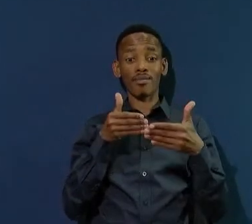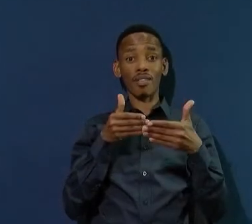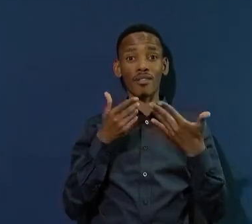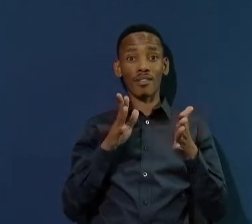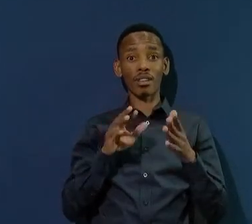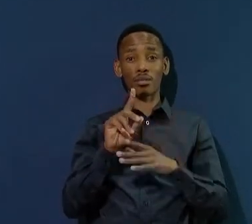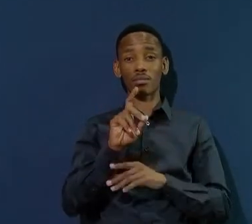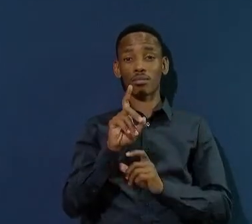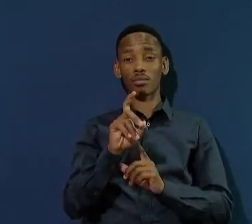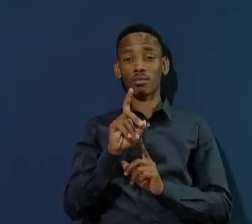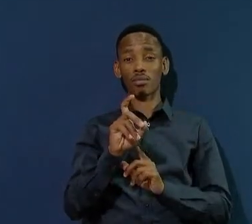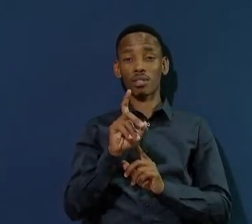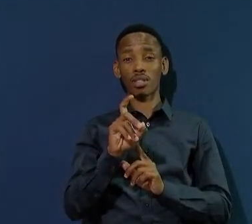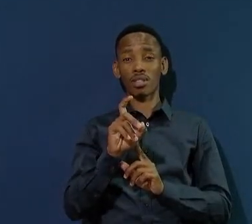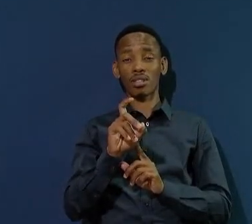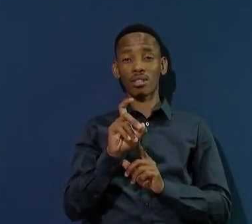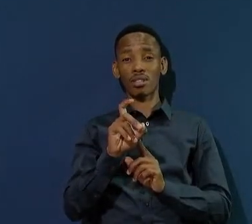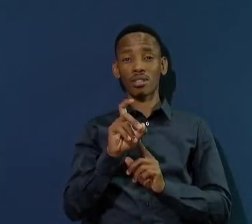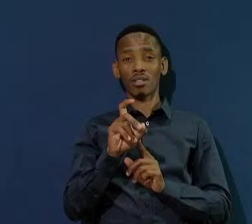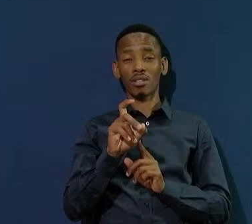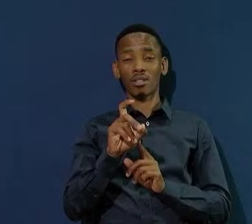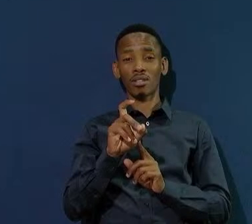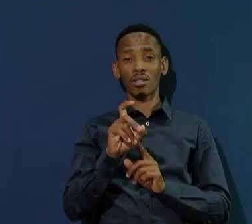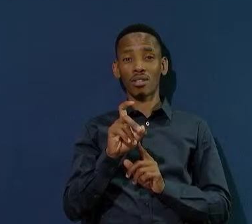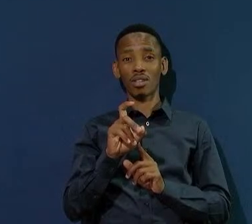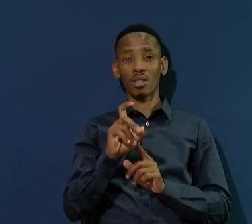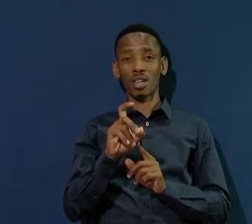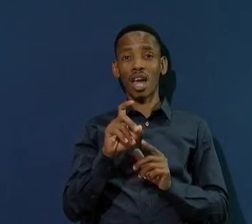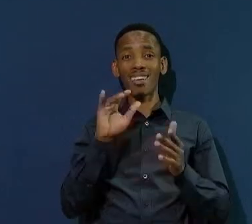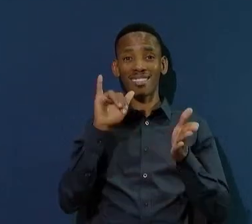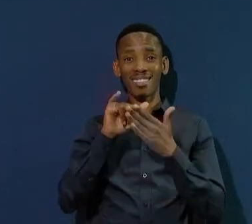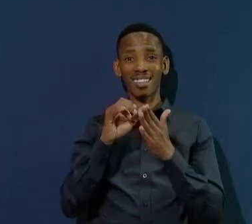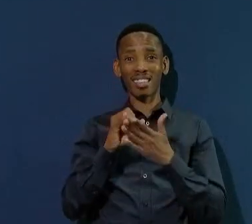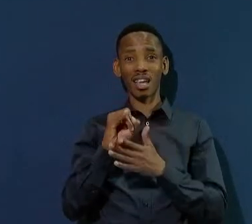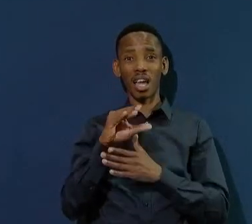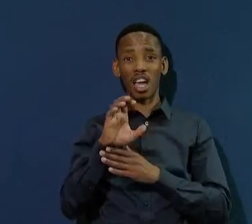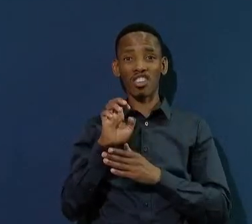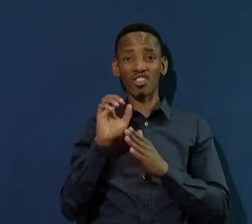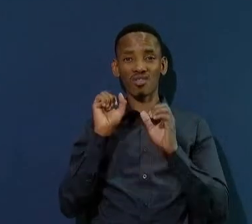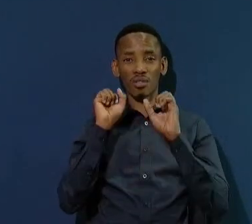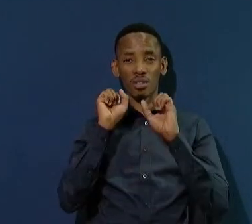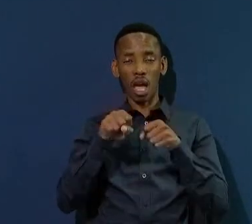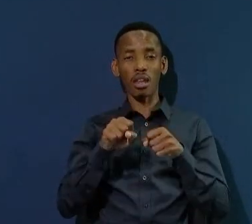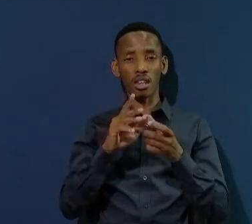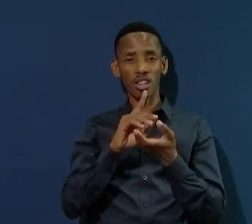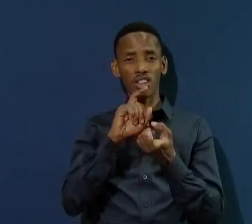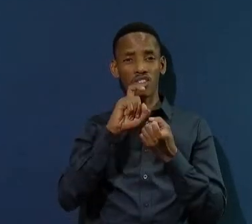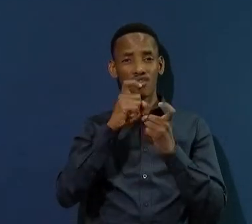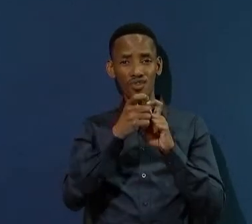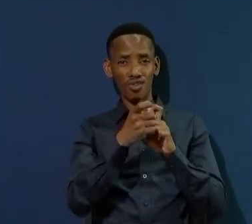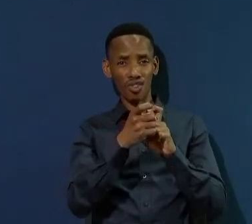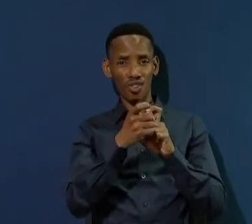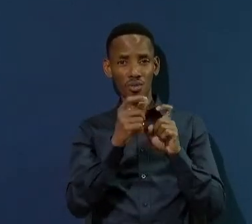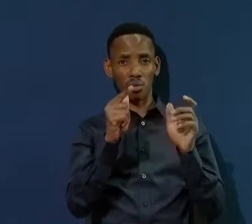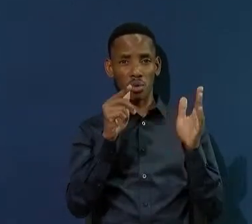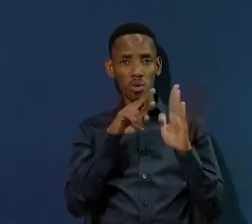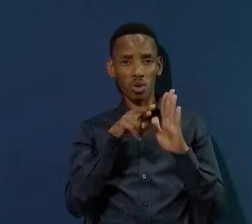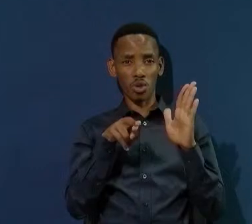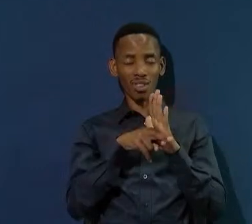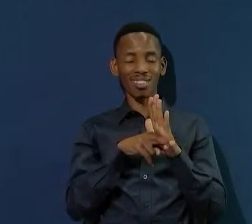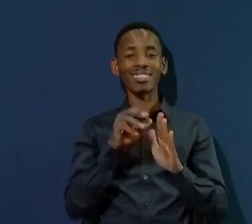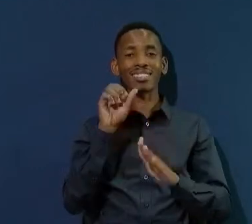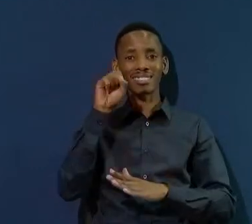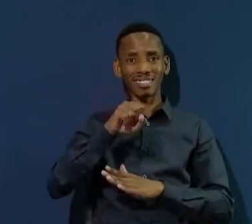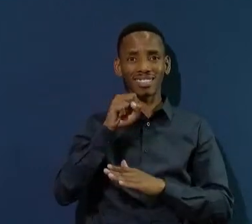would be able to enhance Yes, the and democratic process? to use mafoko a ga leruo, it would also enlarge. Emma. It